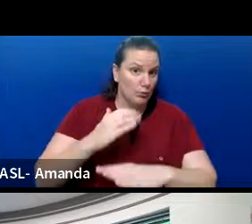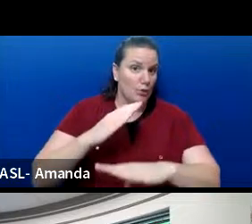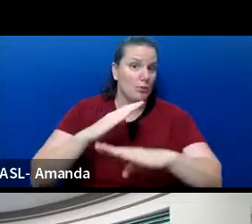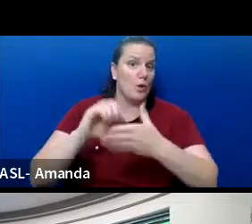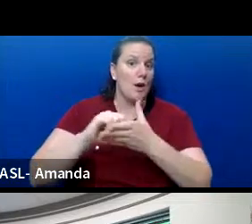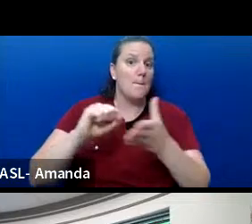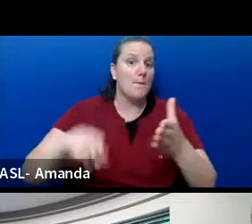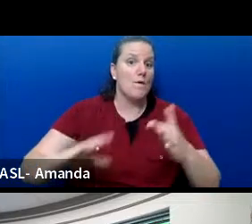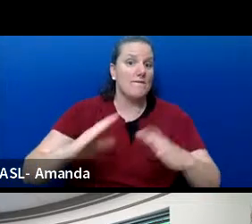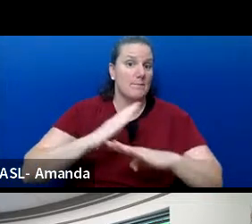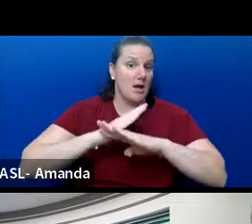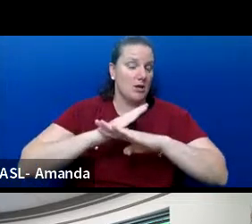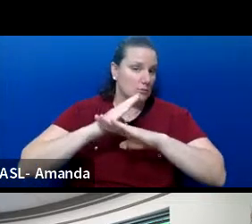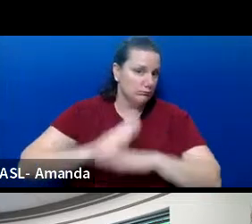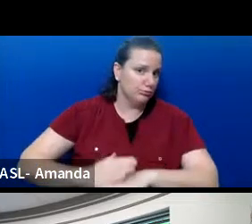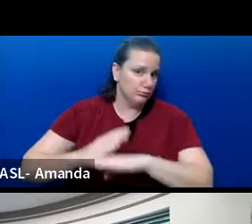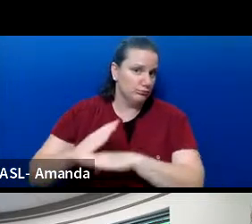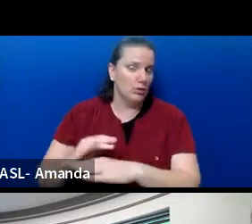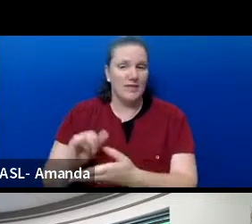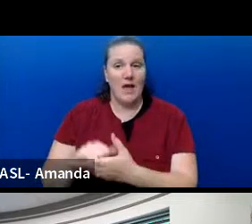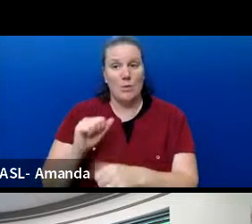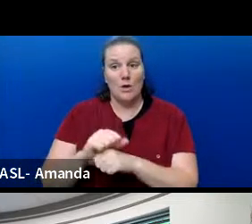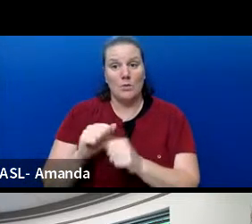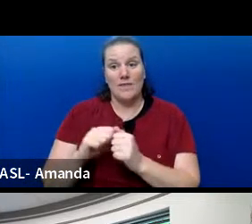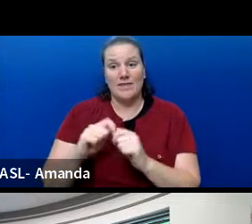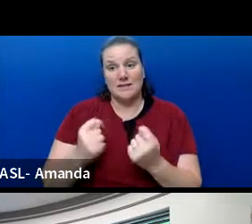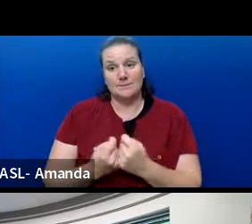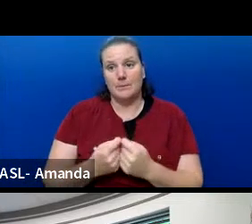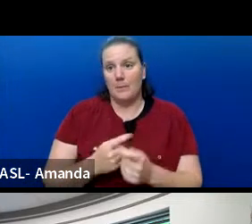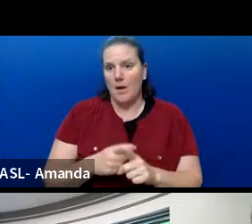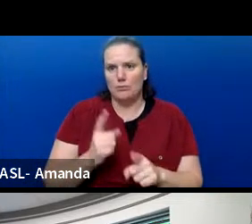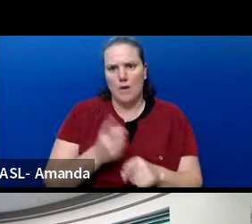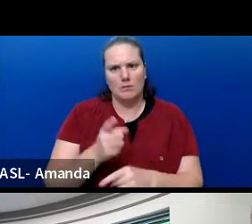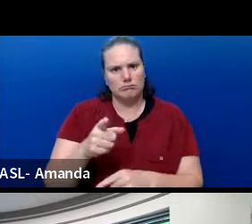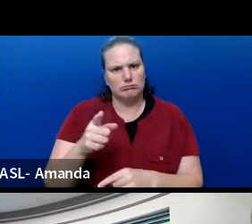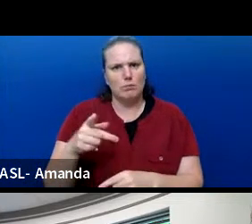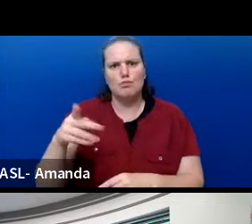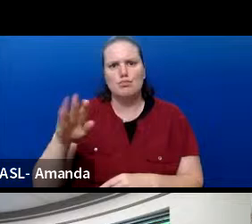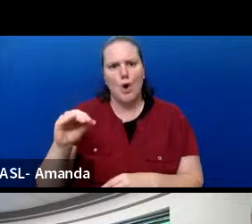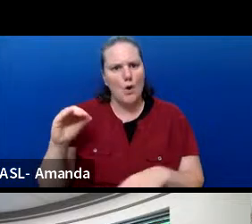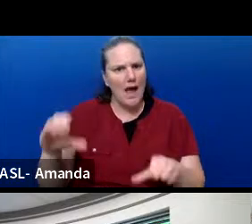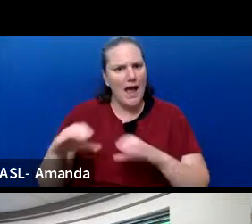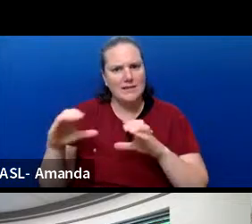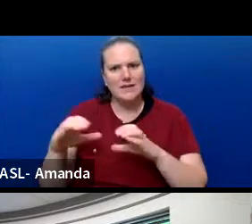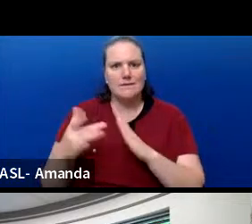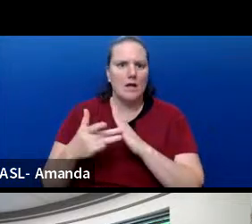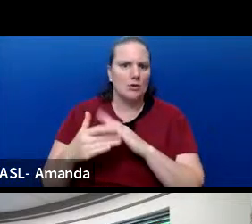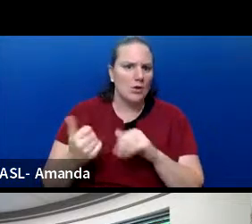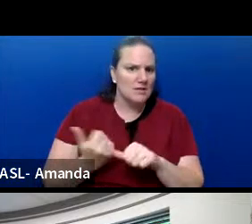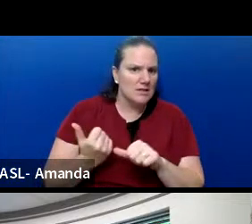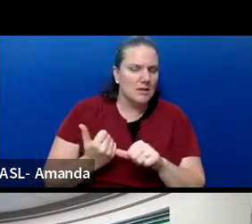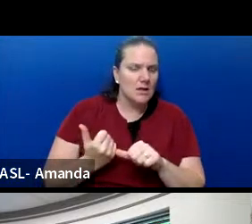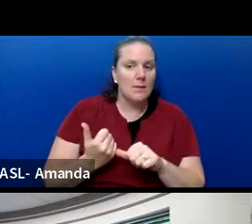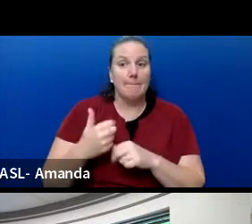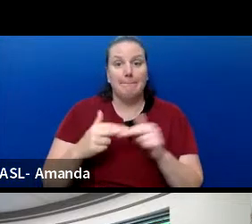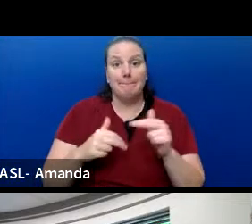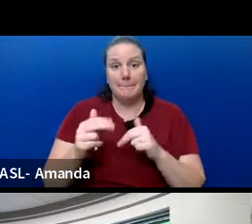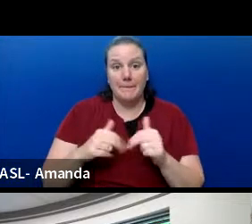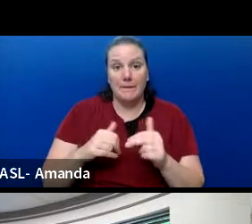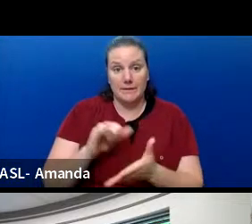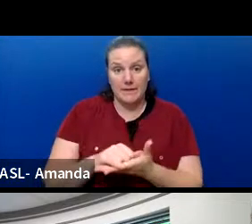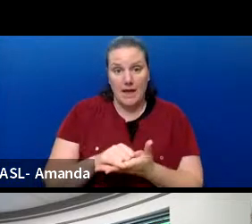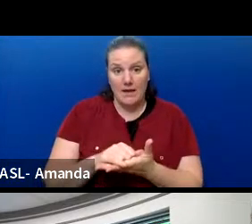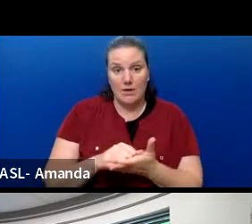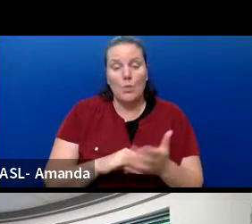big work with the team. But you're absolutely right. It's that proactive technical assistance and building that. We've also been